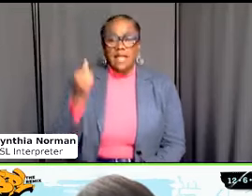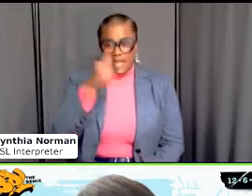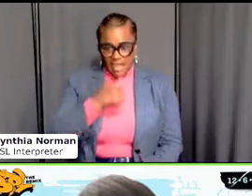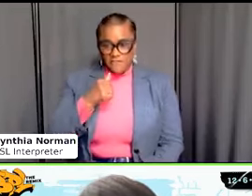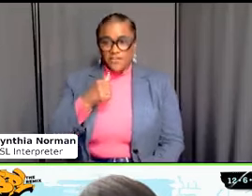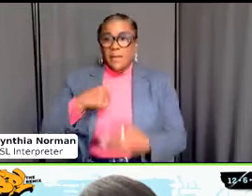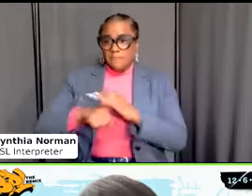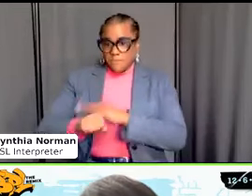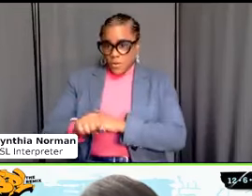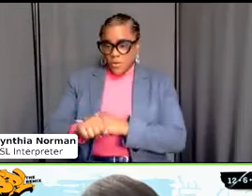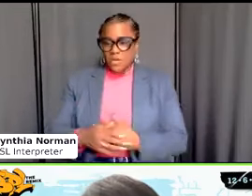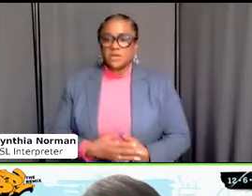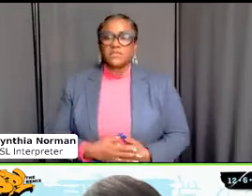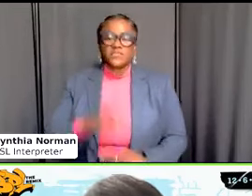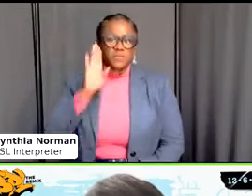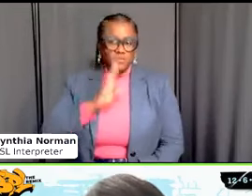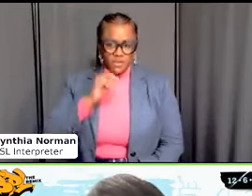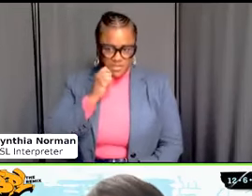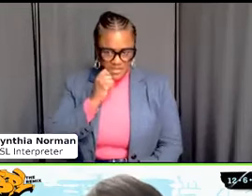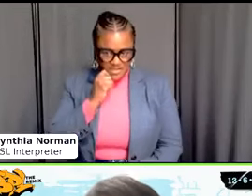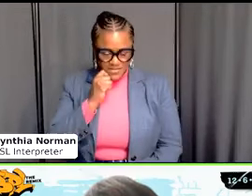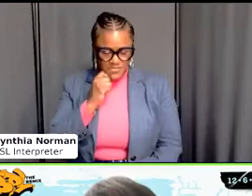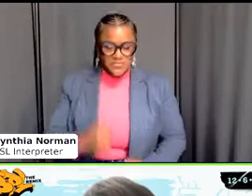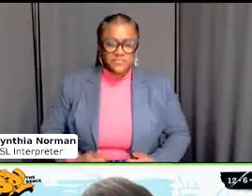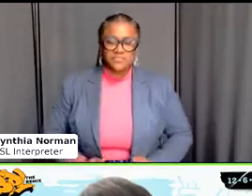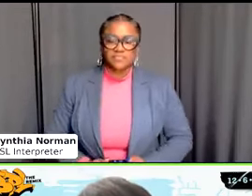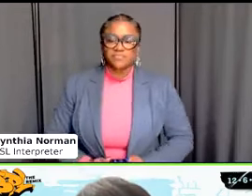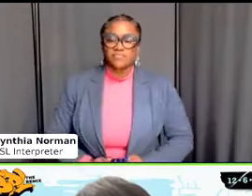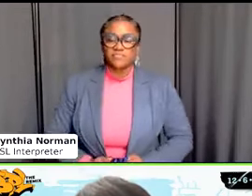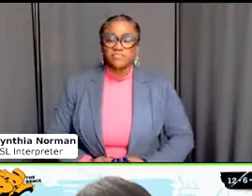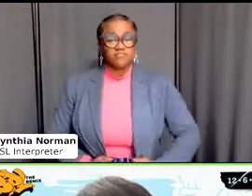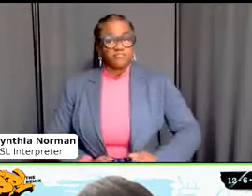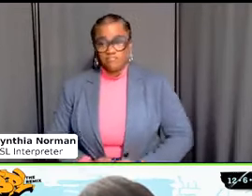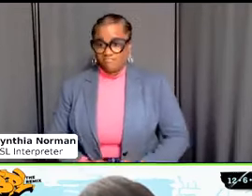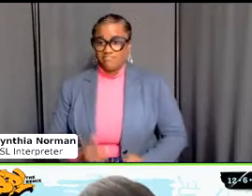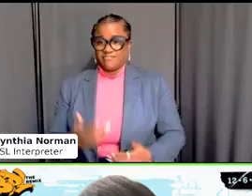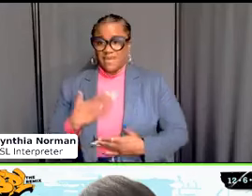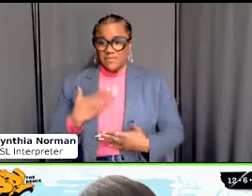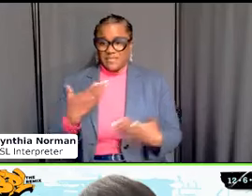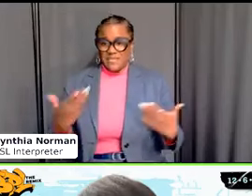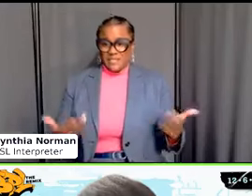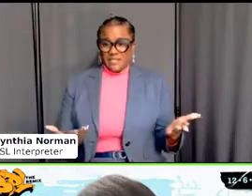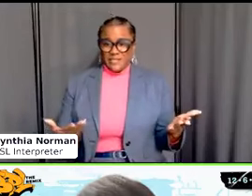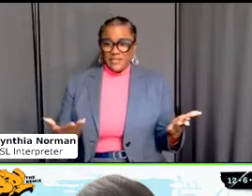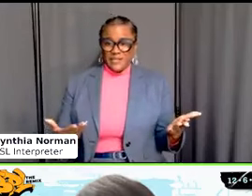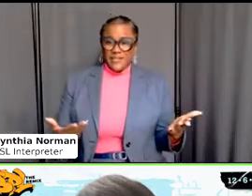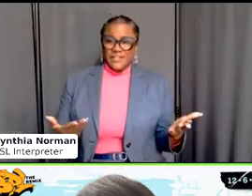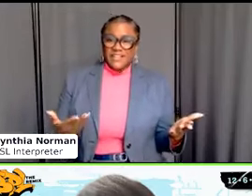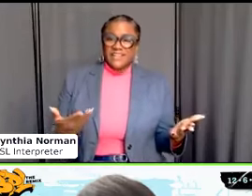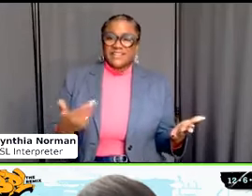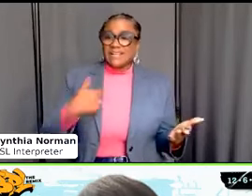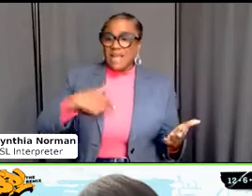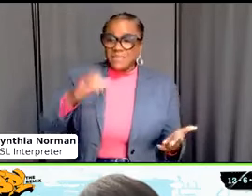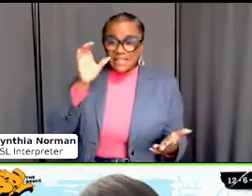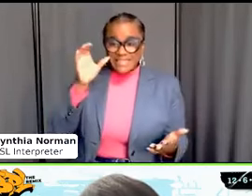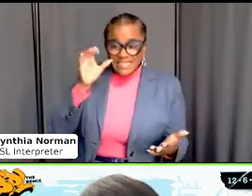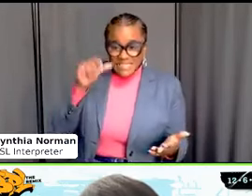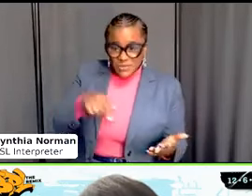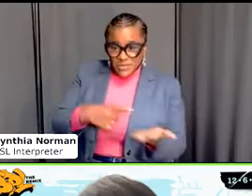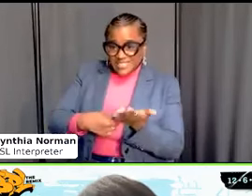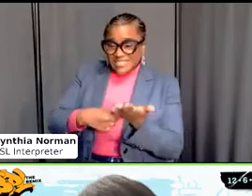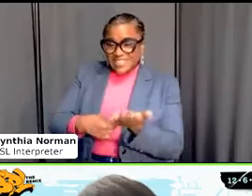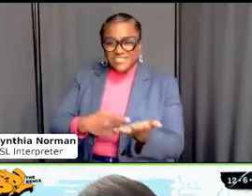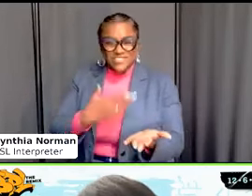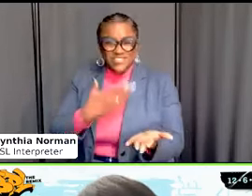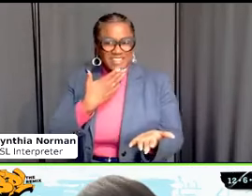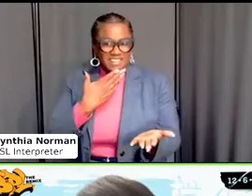African born, brown skin, and just really happy to be here. I've been listening to this discussion. Thank